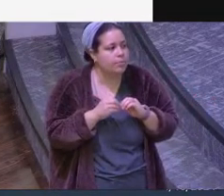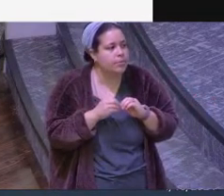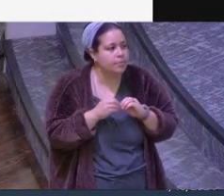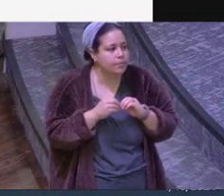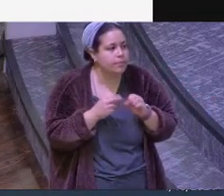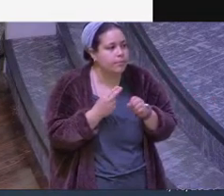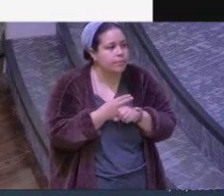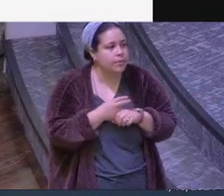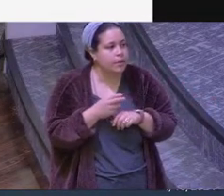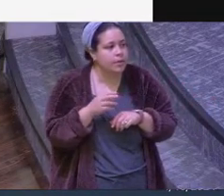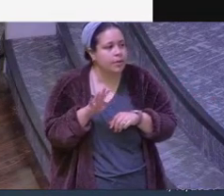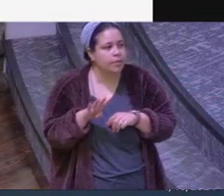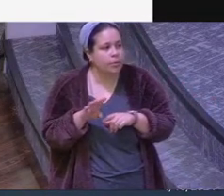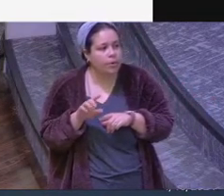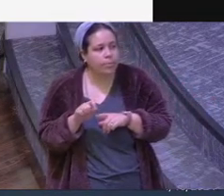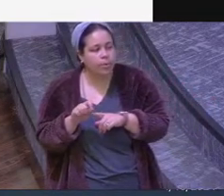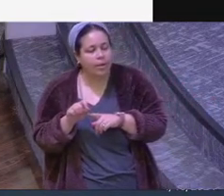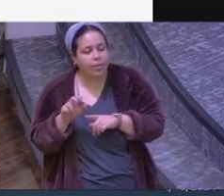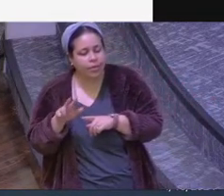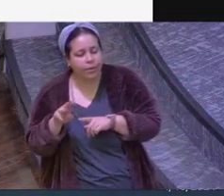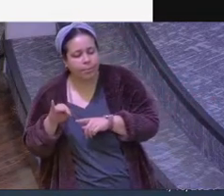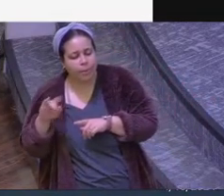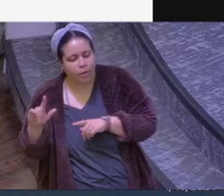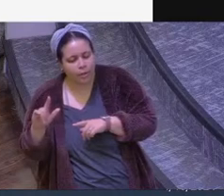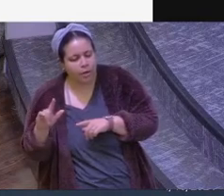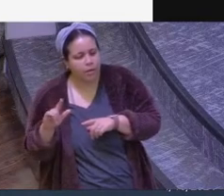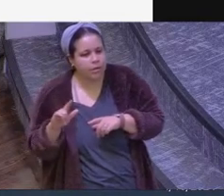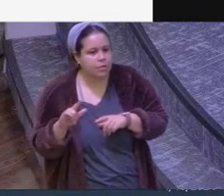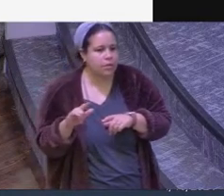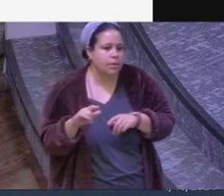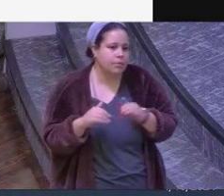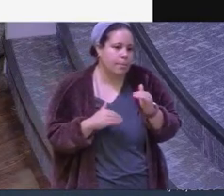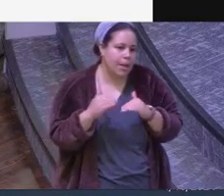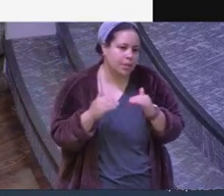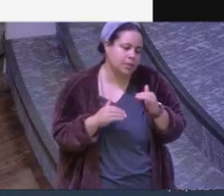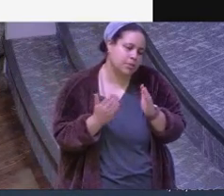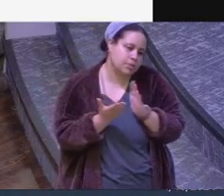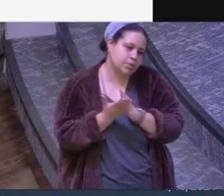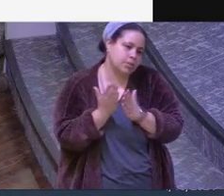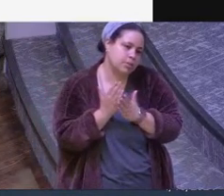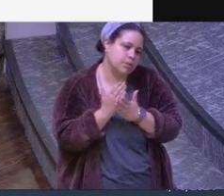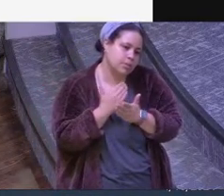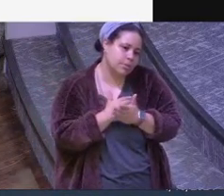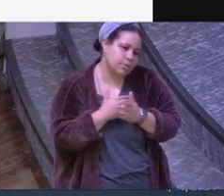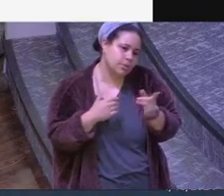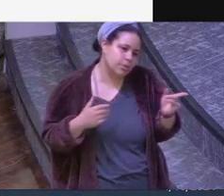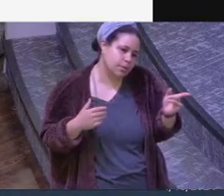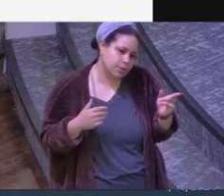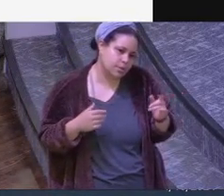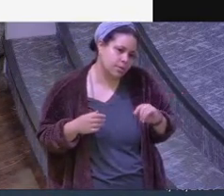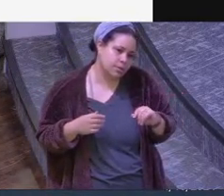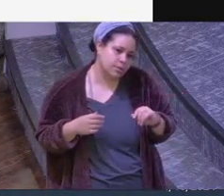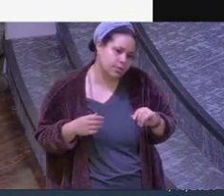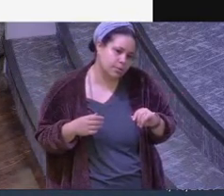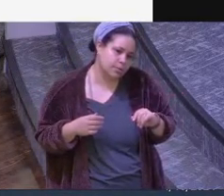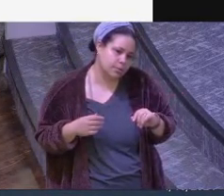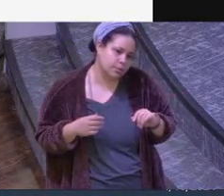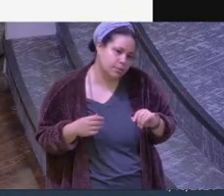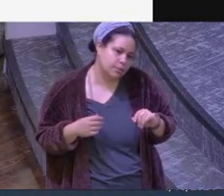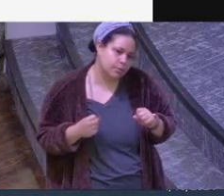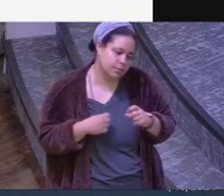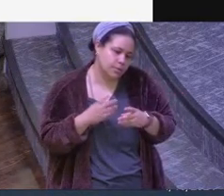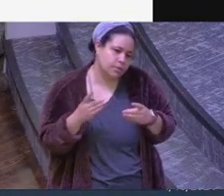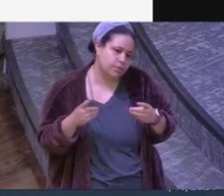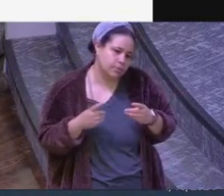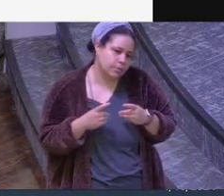about $4.3 million of fund balance to balance the budget. I will say, and a lot of districts haven't started this process or they're in the